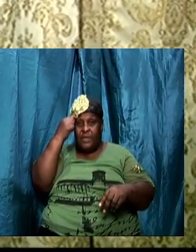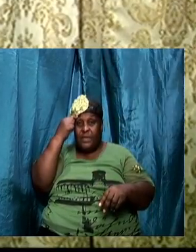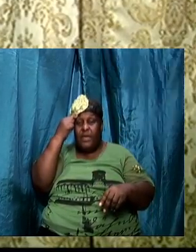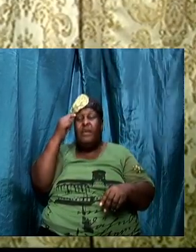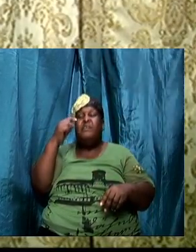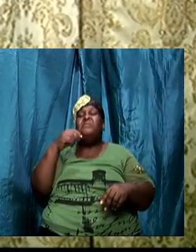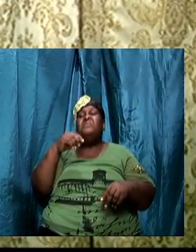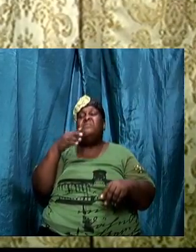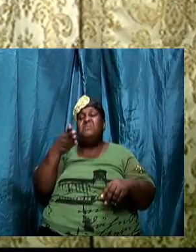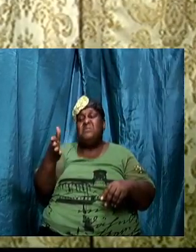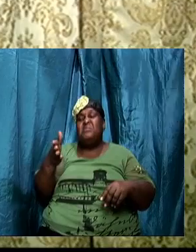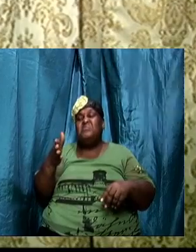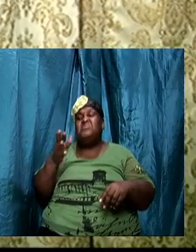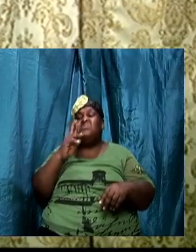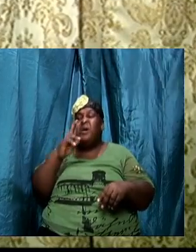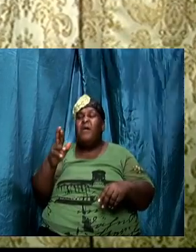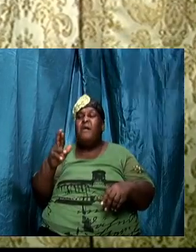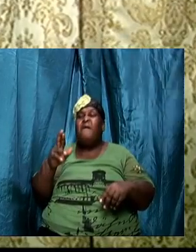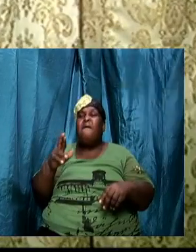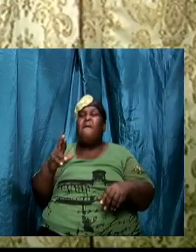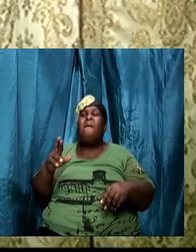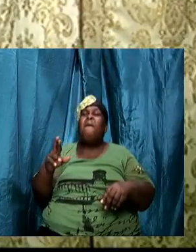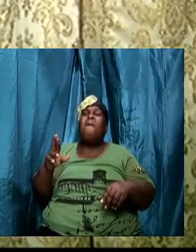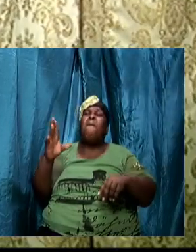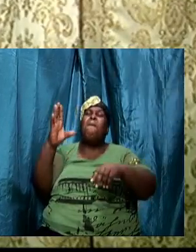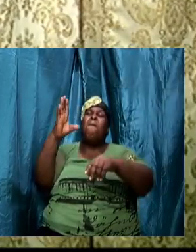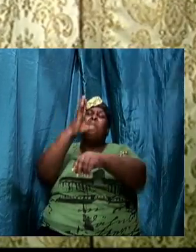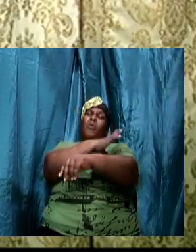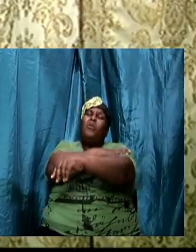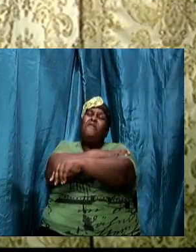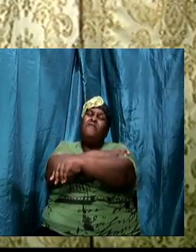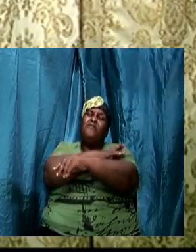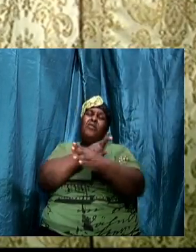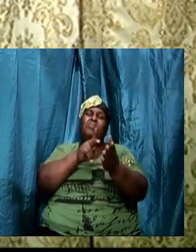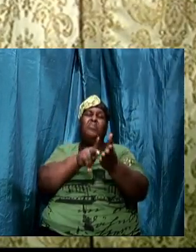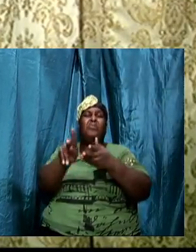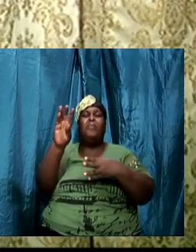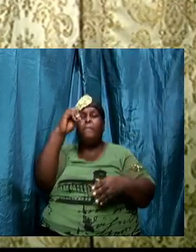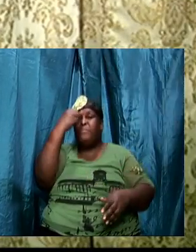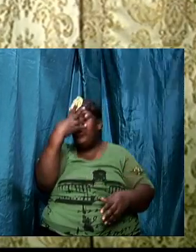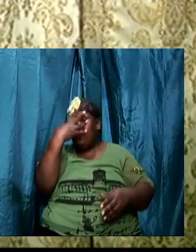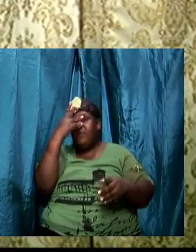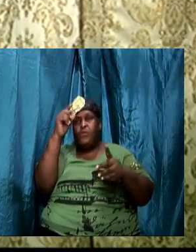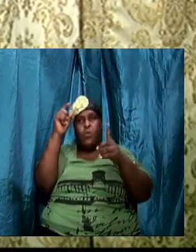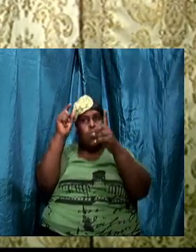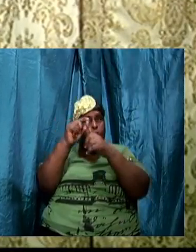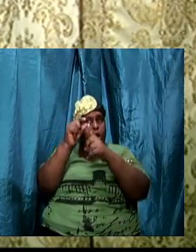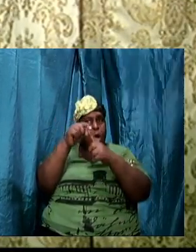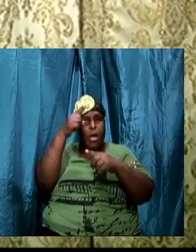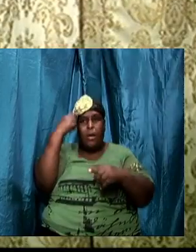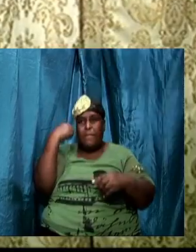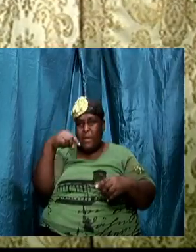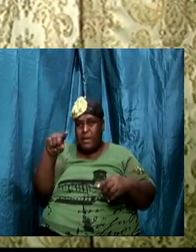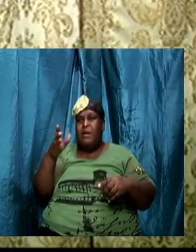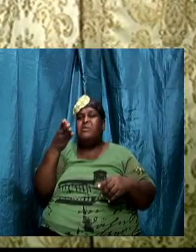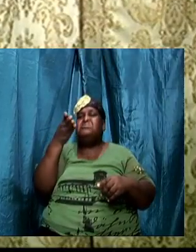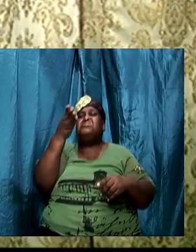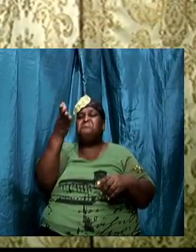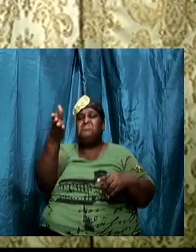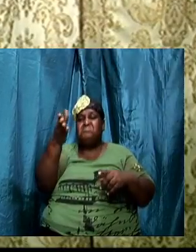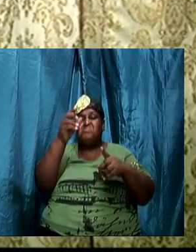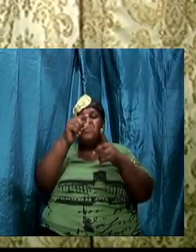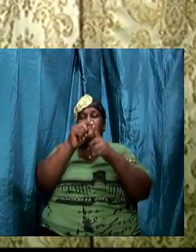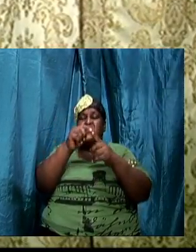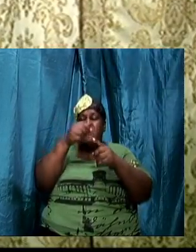majestic, powerful, pure, beautiful words because they